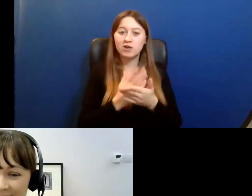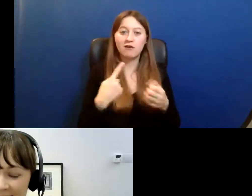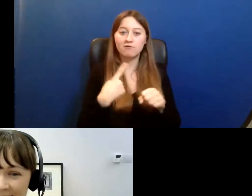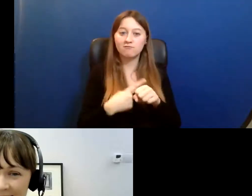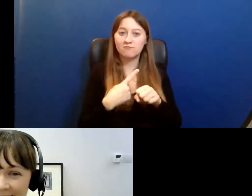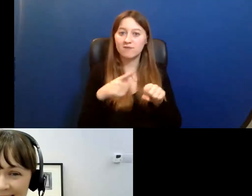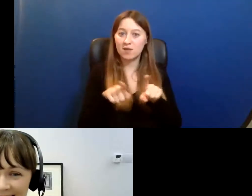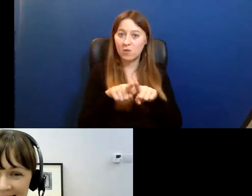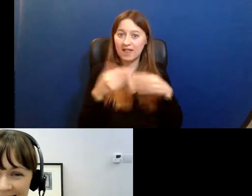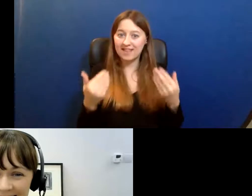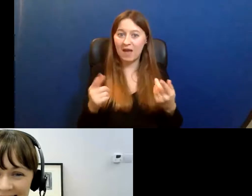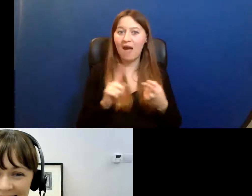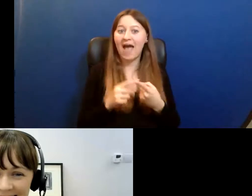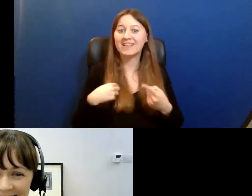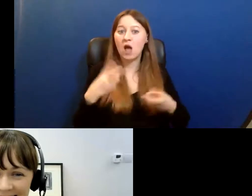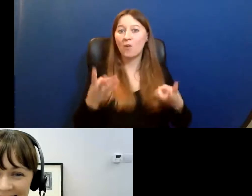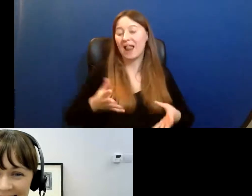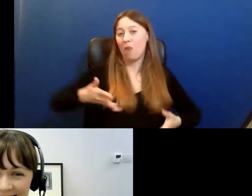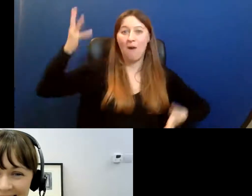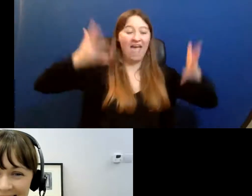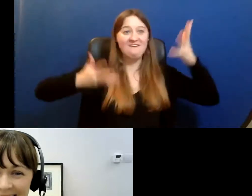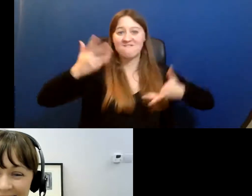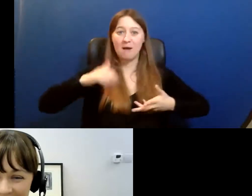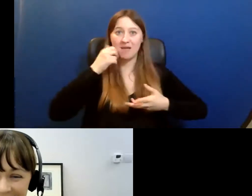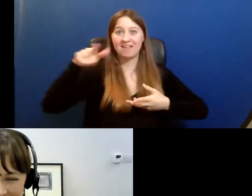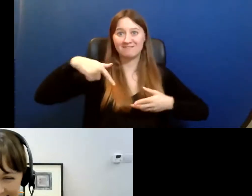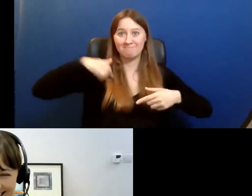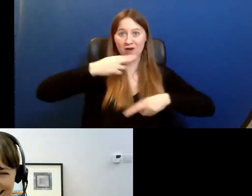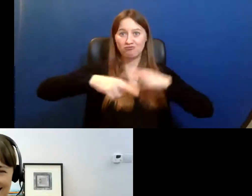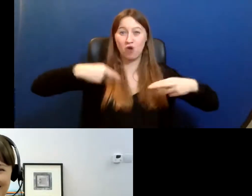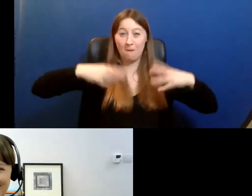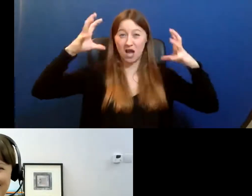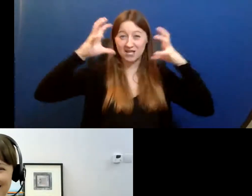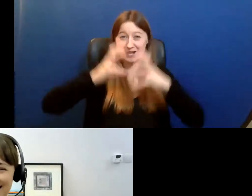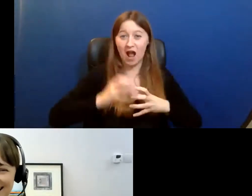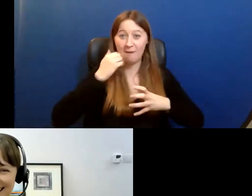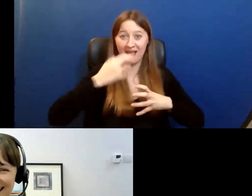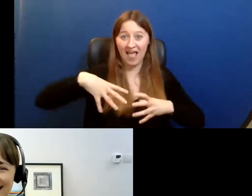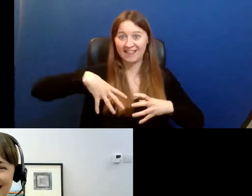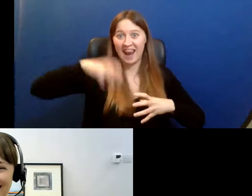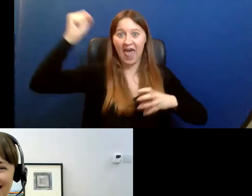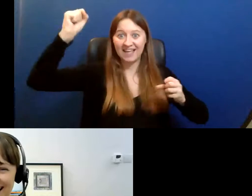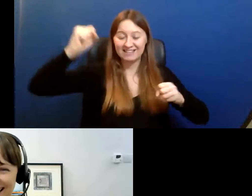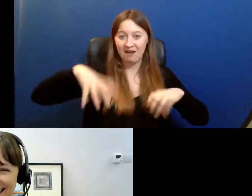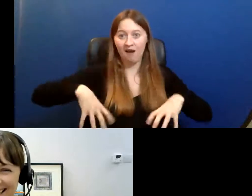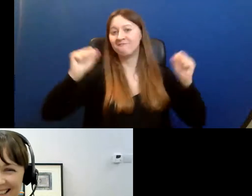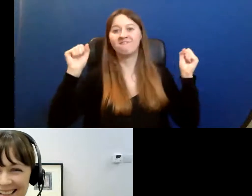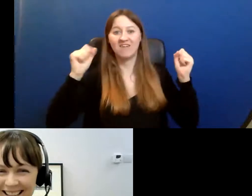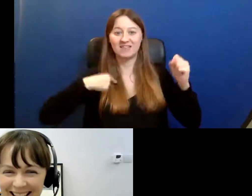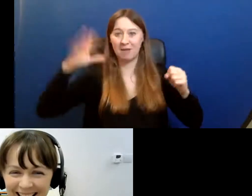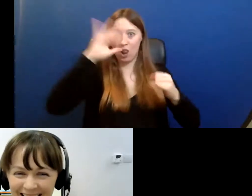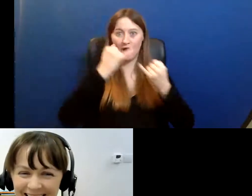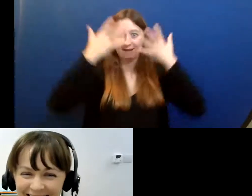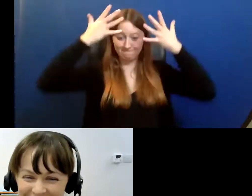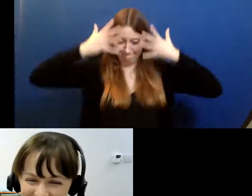And I'm also going to wave my hands wildly because the light in my room has gone off and I'm looking very red. So it's me trying to get,